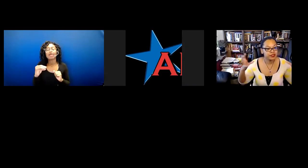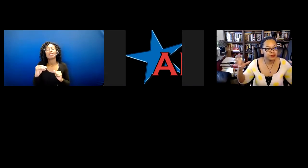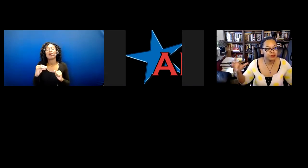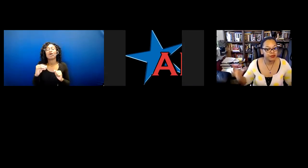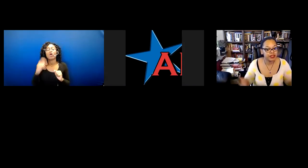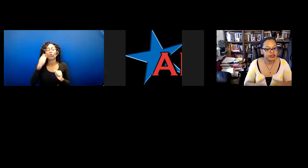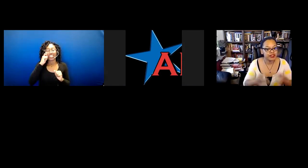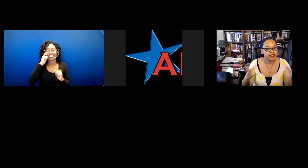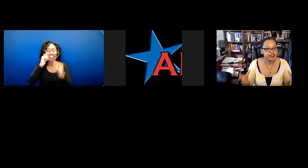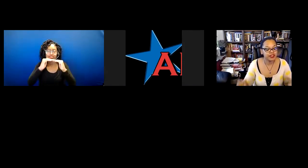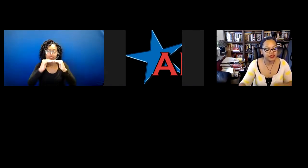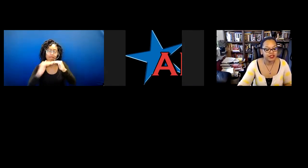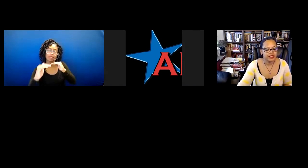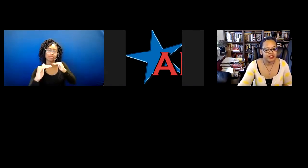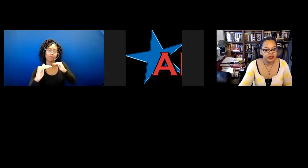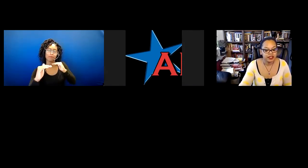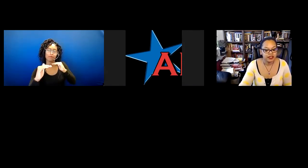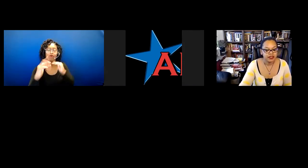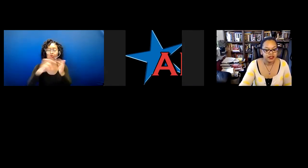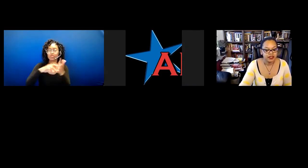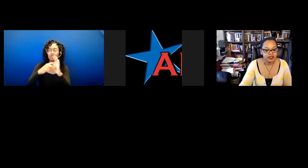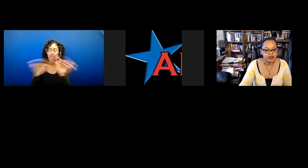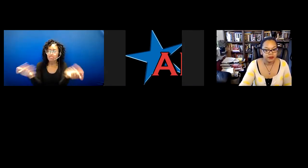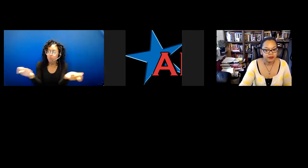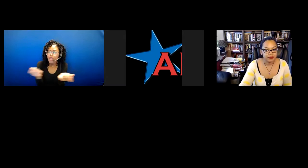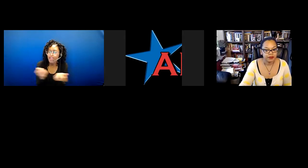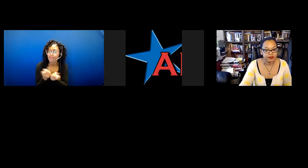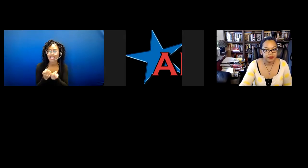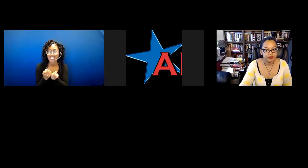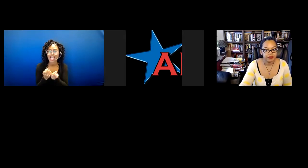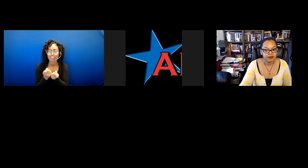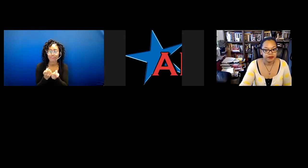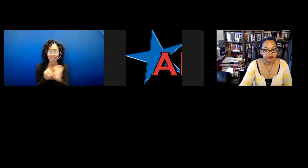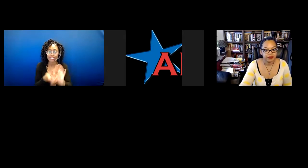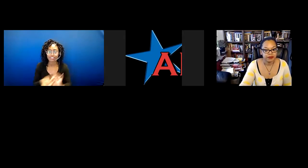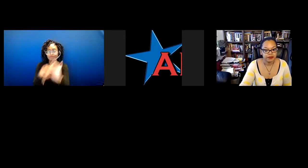of bring everything together. And,